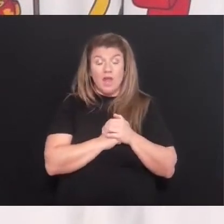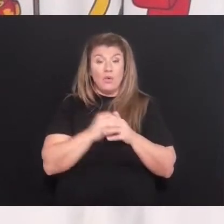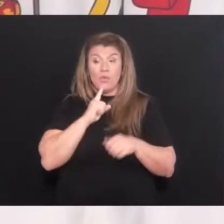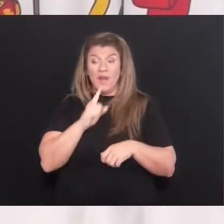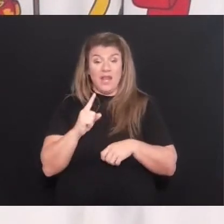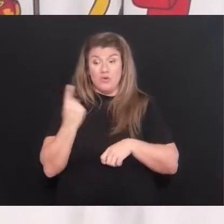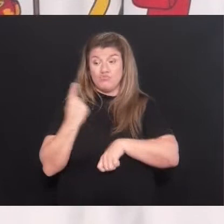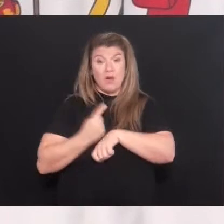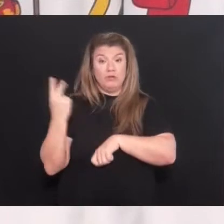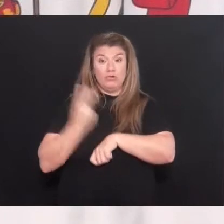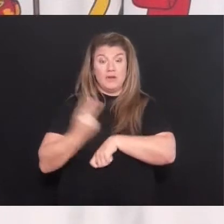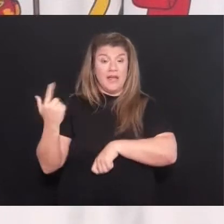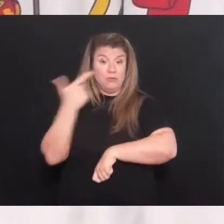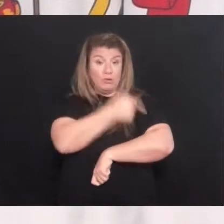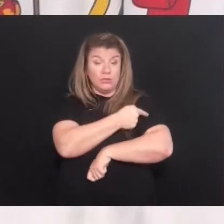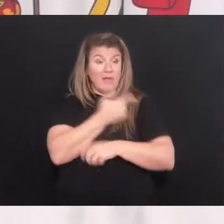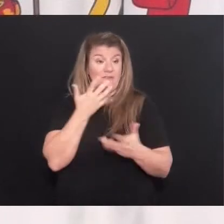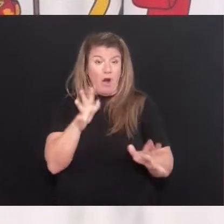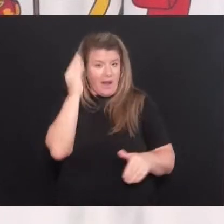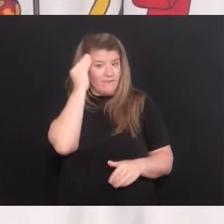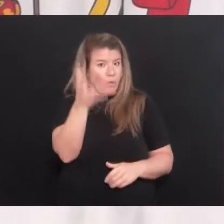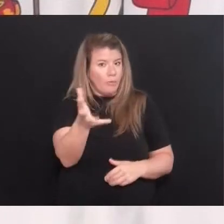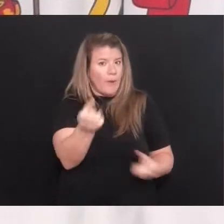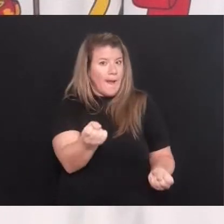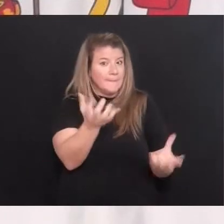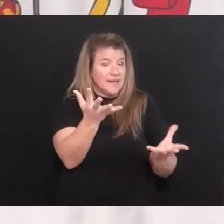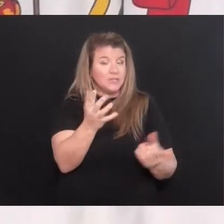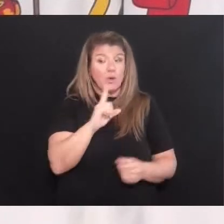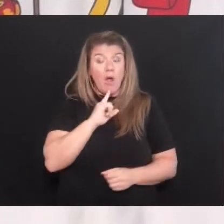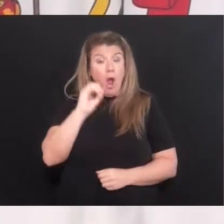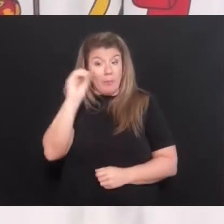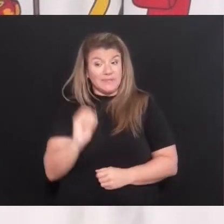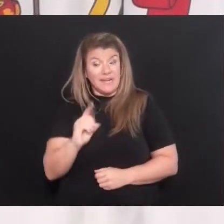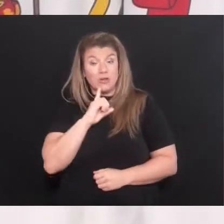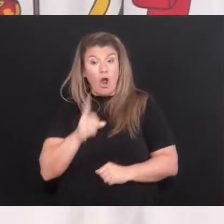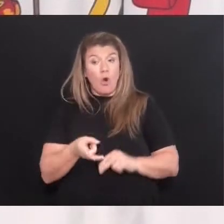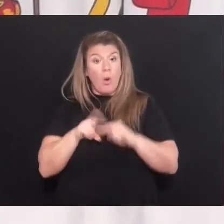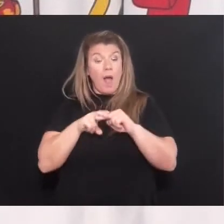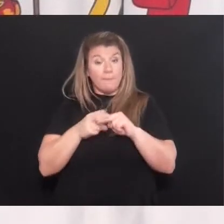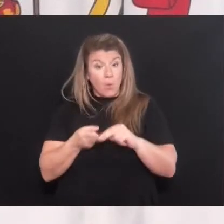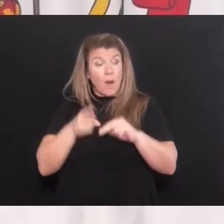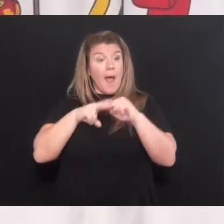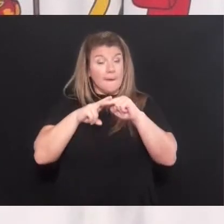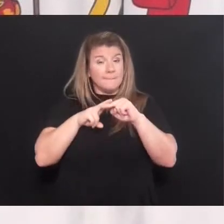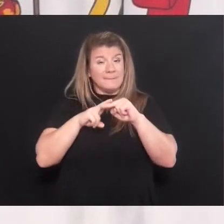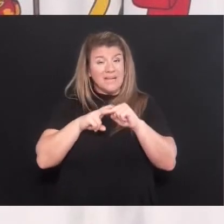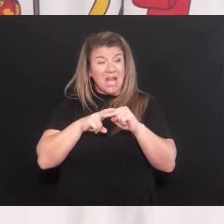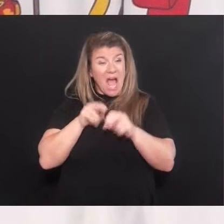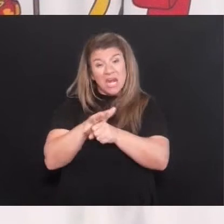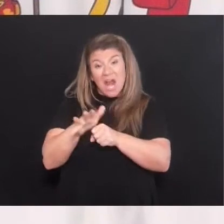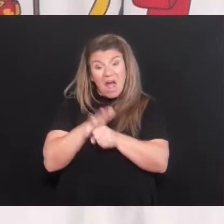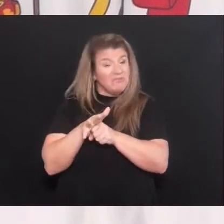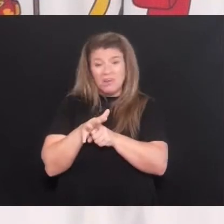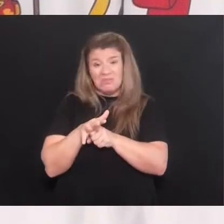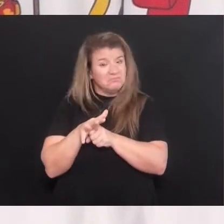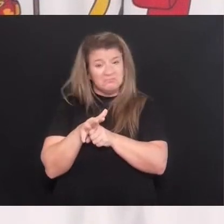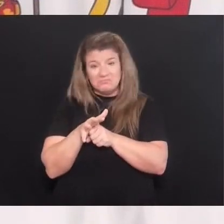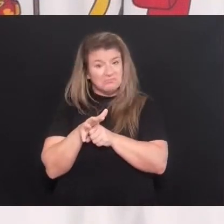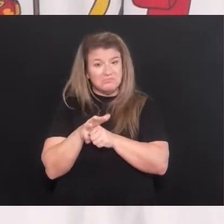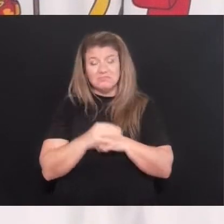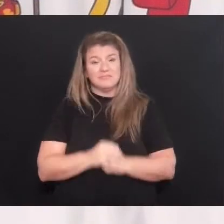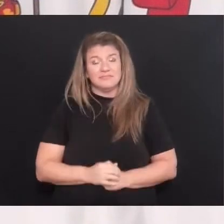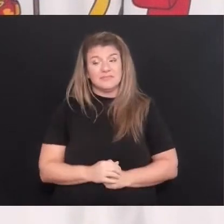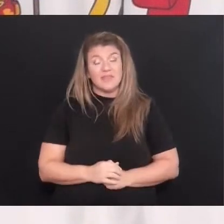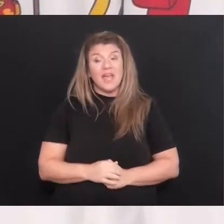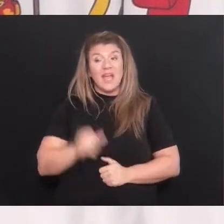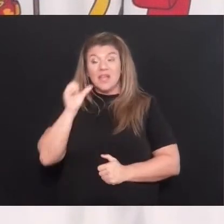last couple of days, and our percentages are growing. They're just not growing fast enough. Now, we had a good